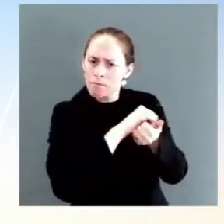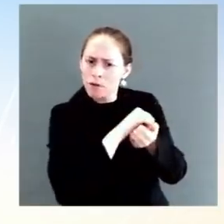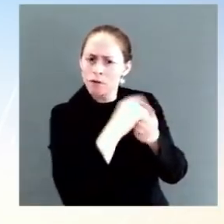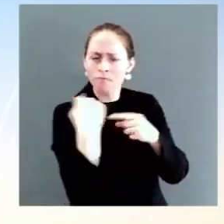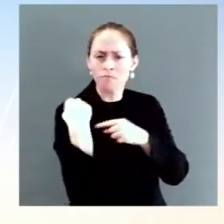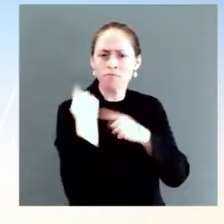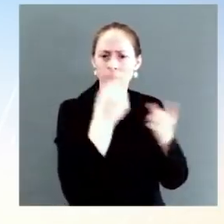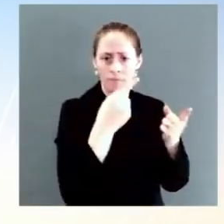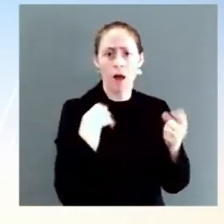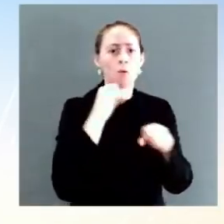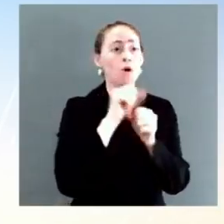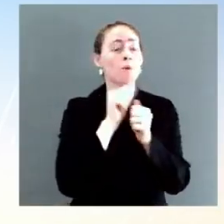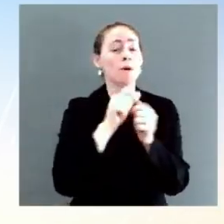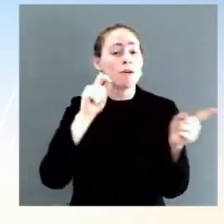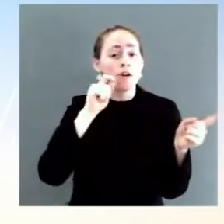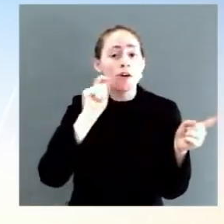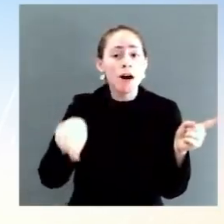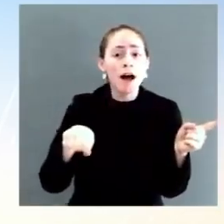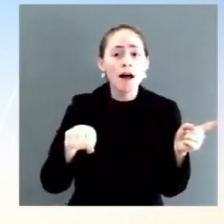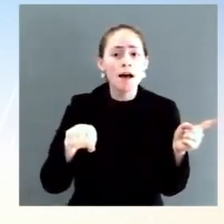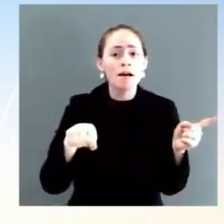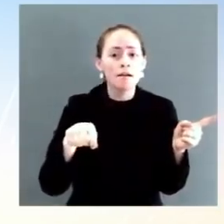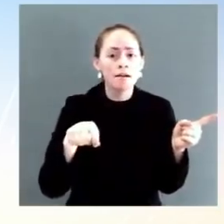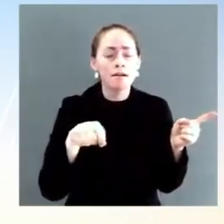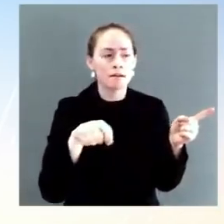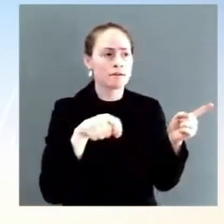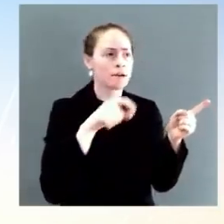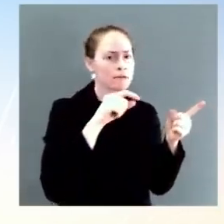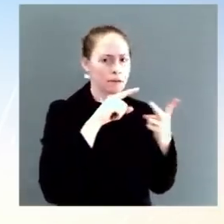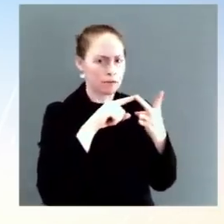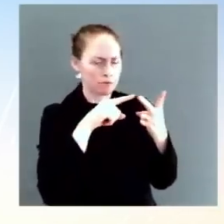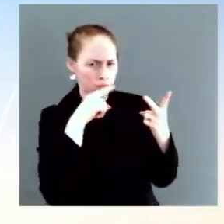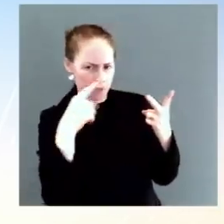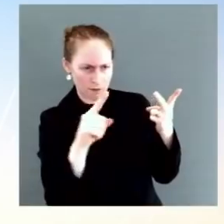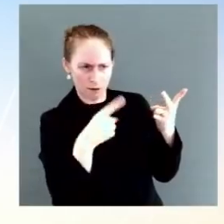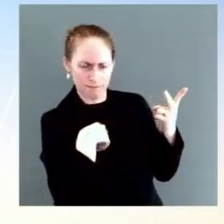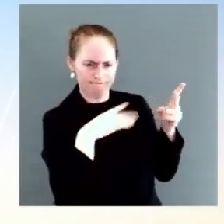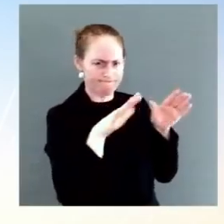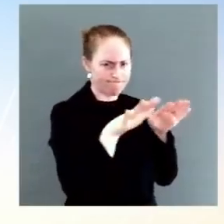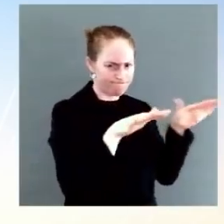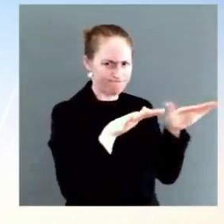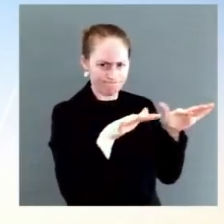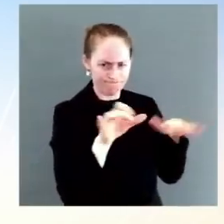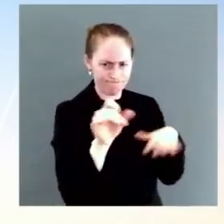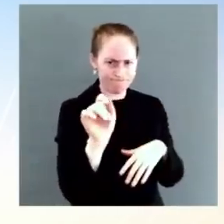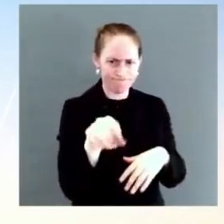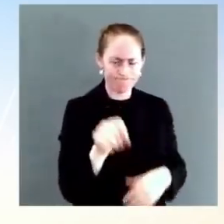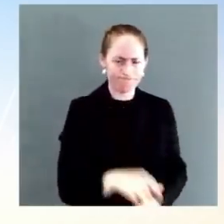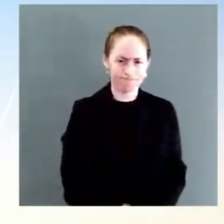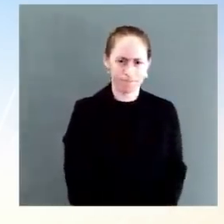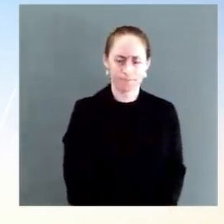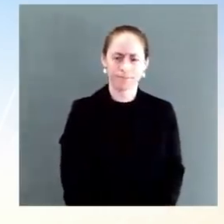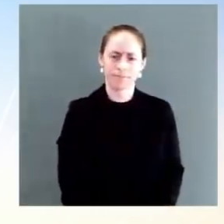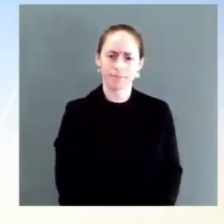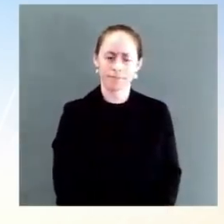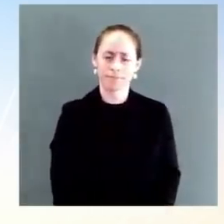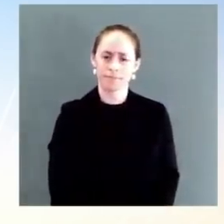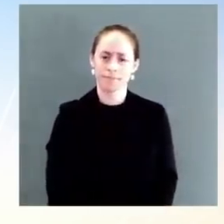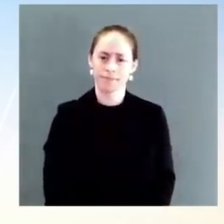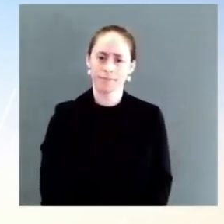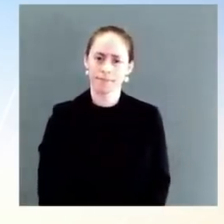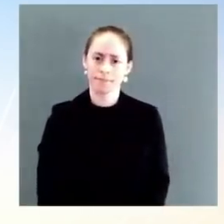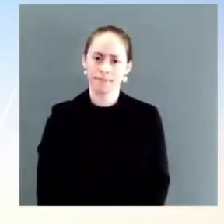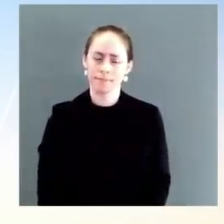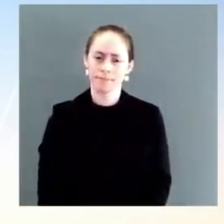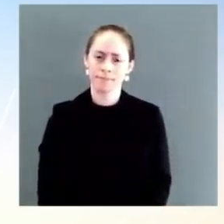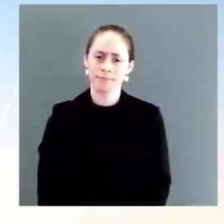terms of what the tools would be, we have demonstrated from the beginning of this administration that we are willing to use a number of tools,